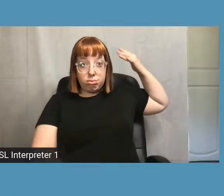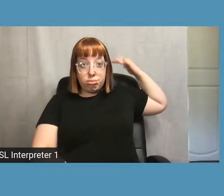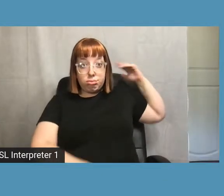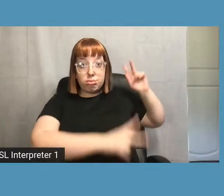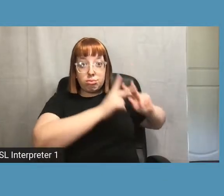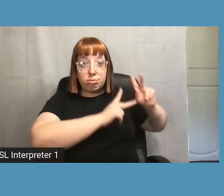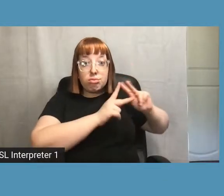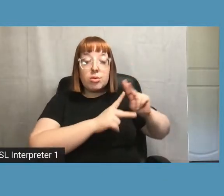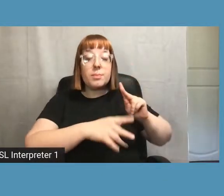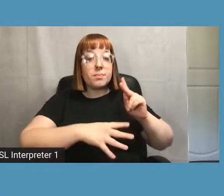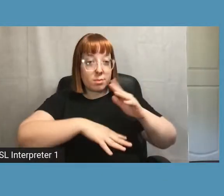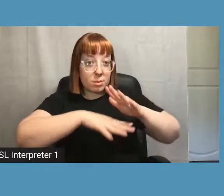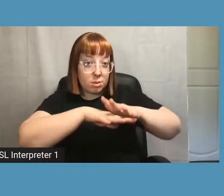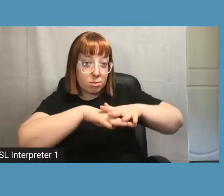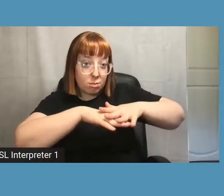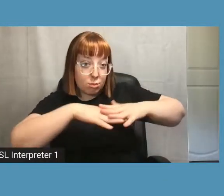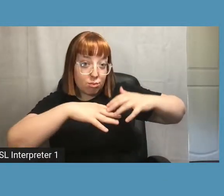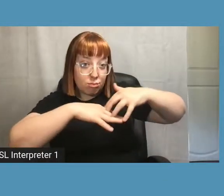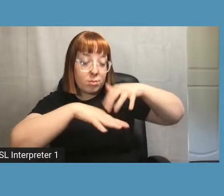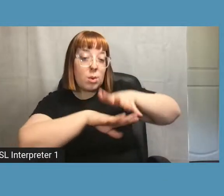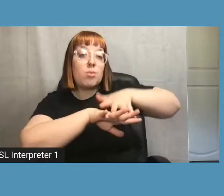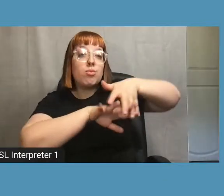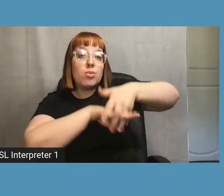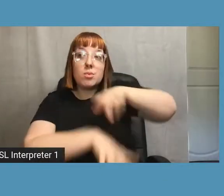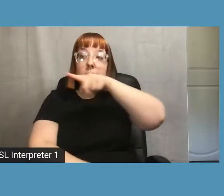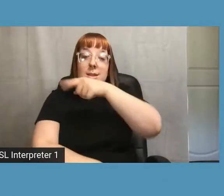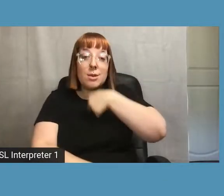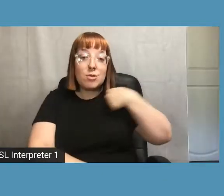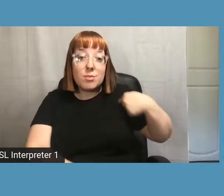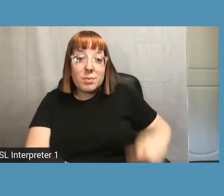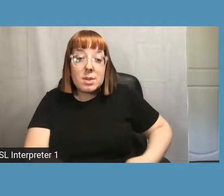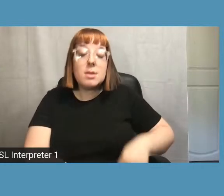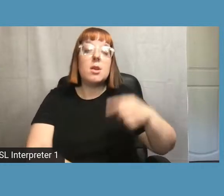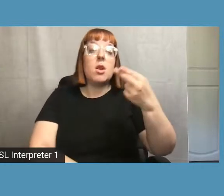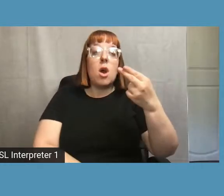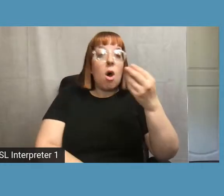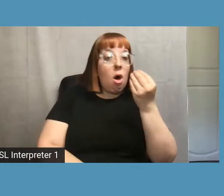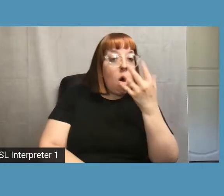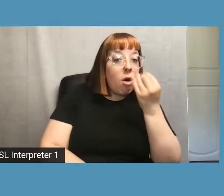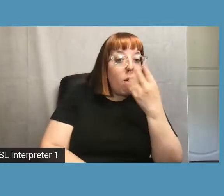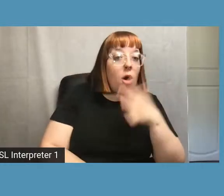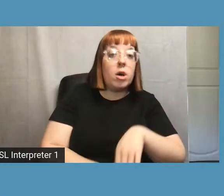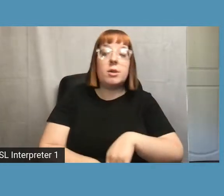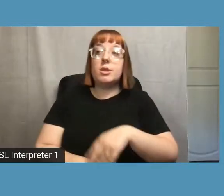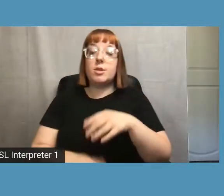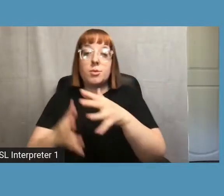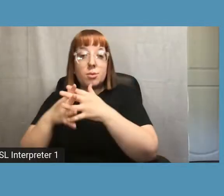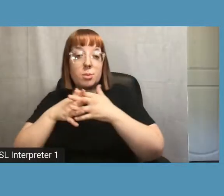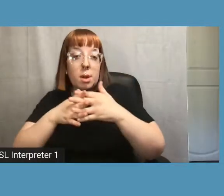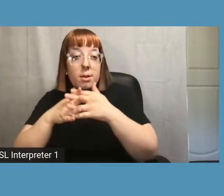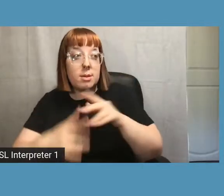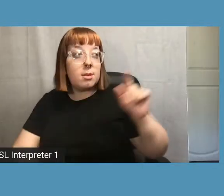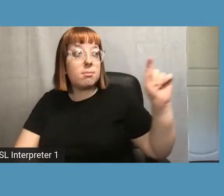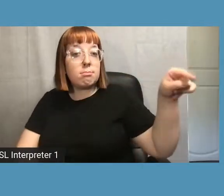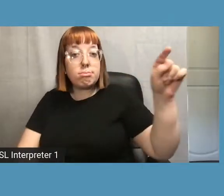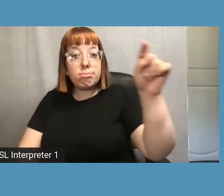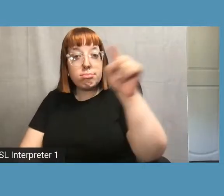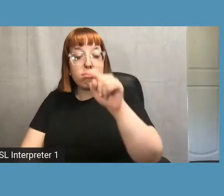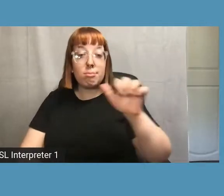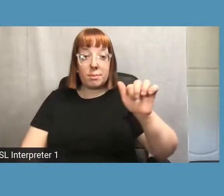China, and migrated through Hong Kong, Mexico, and the United States. Adriel was